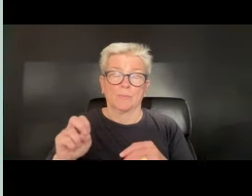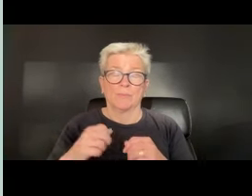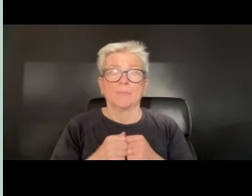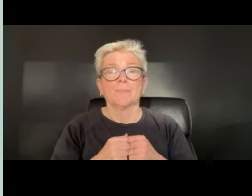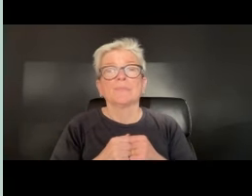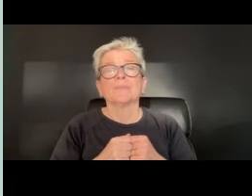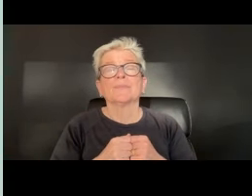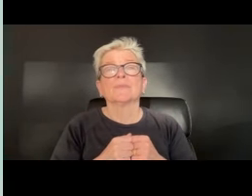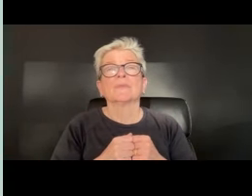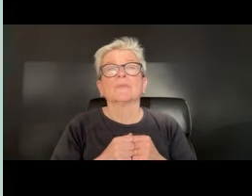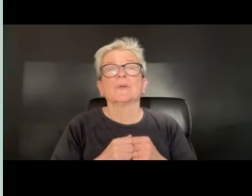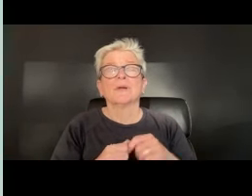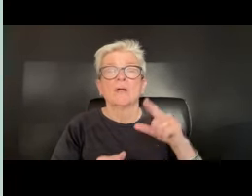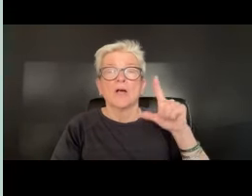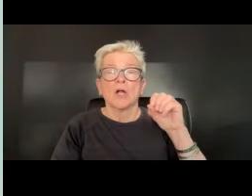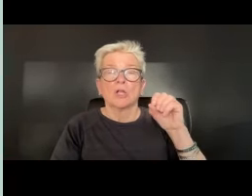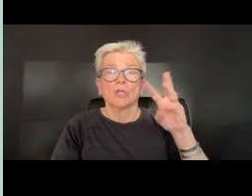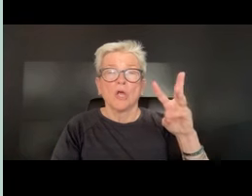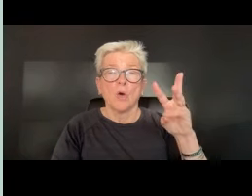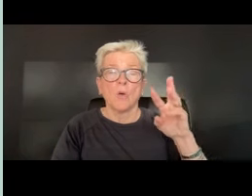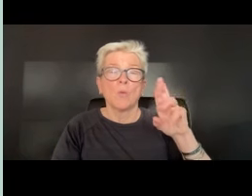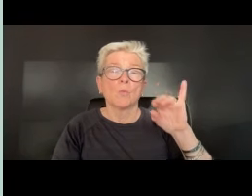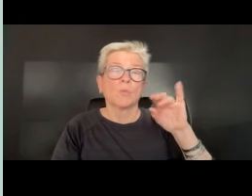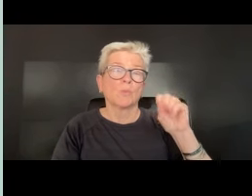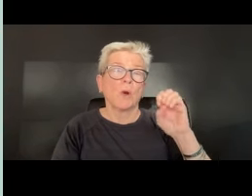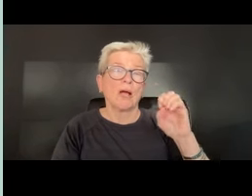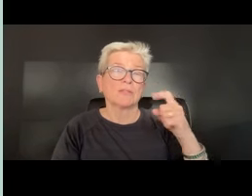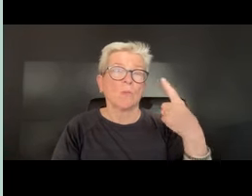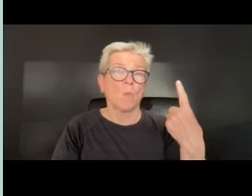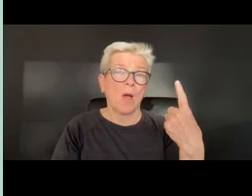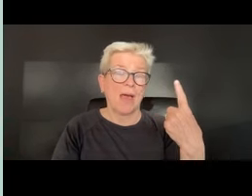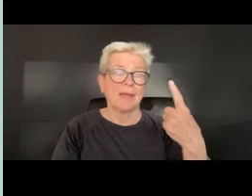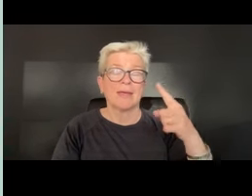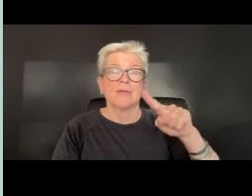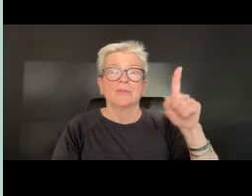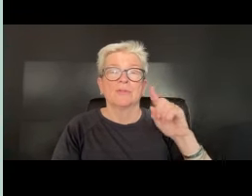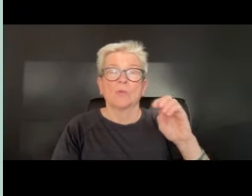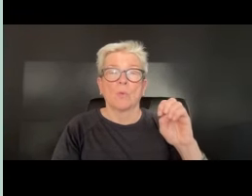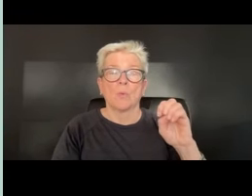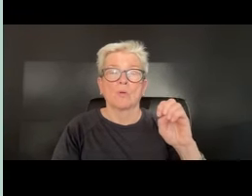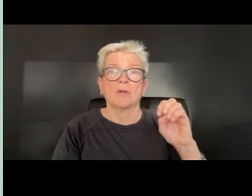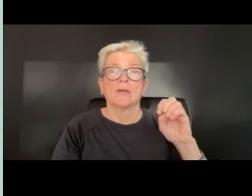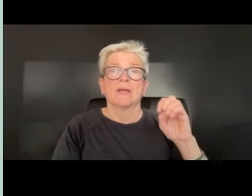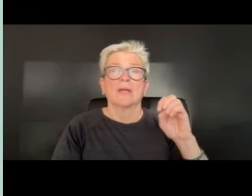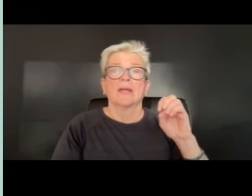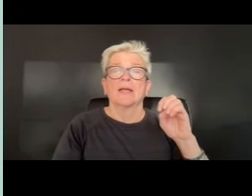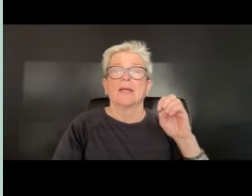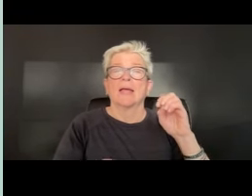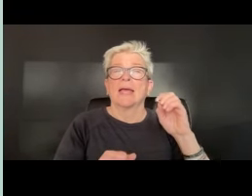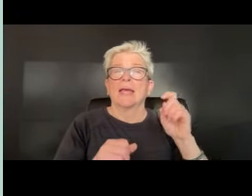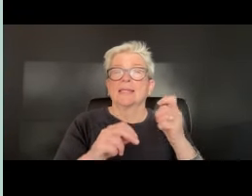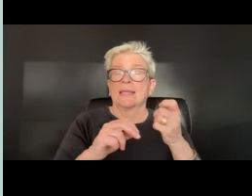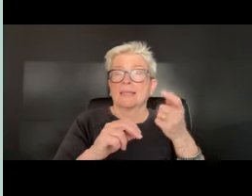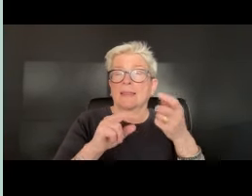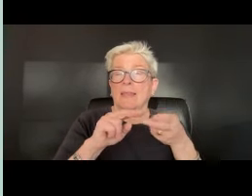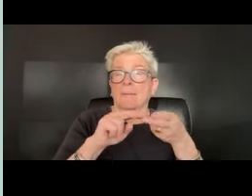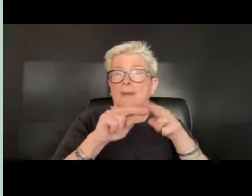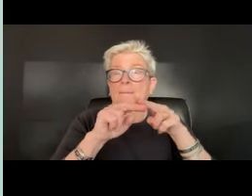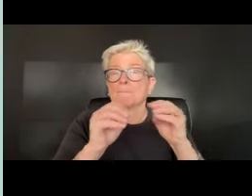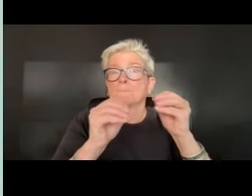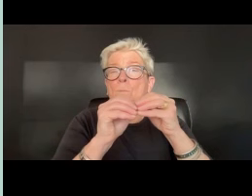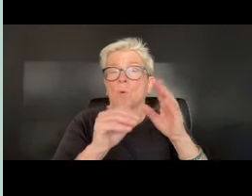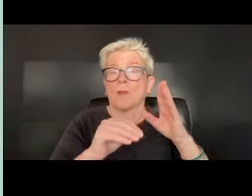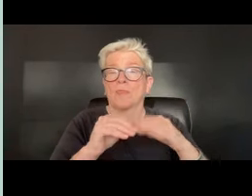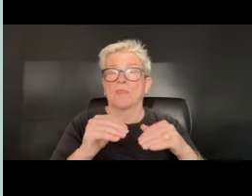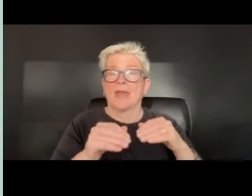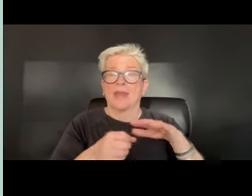So low-rise one zones have a density that is only slightly higher than neighborhood residential zones, but they actually